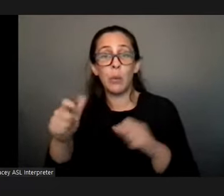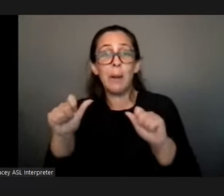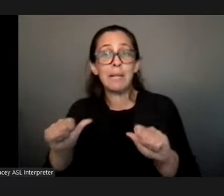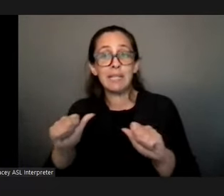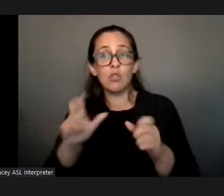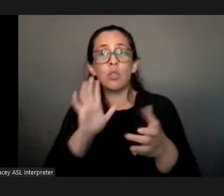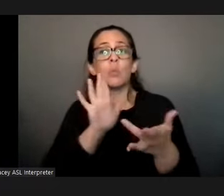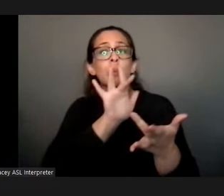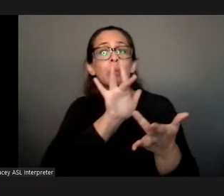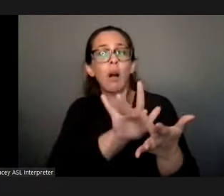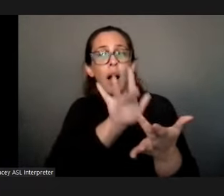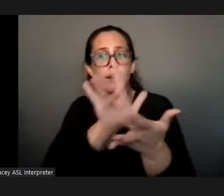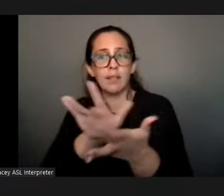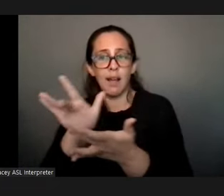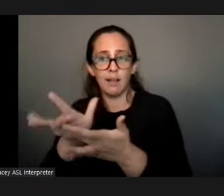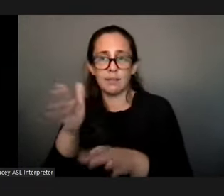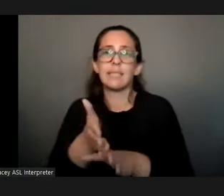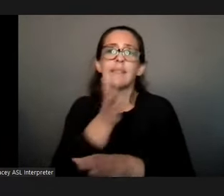in advance.